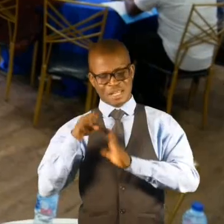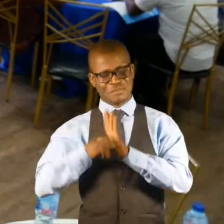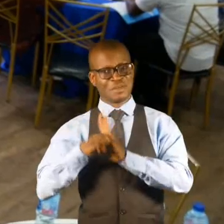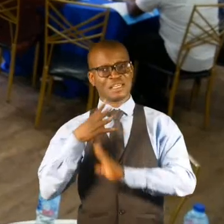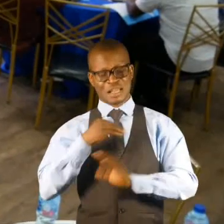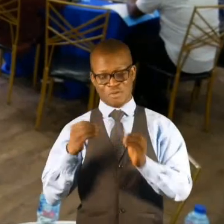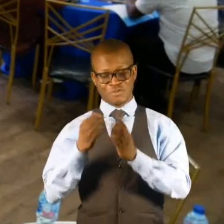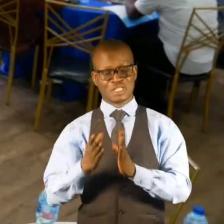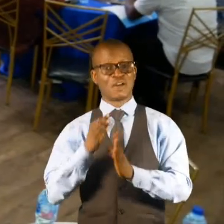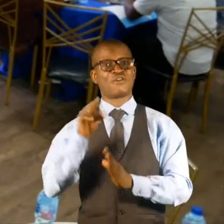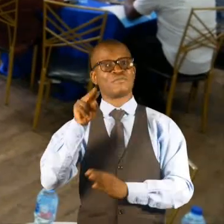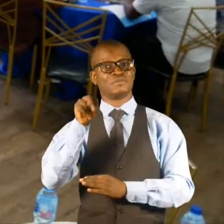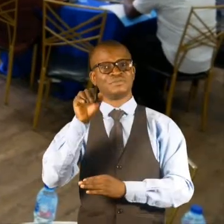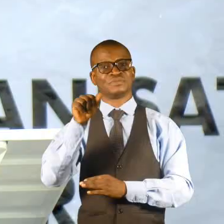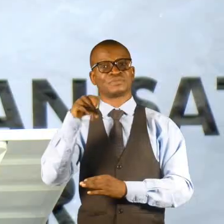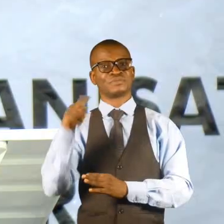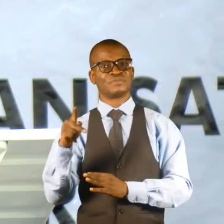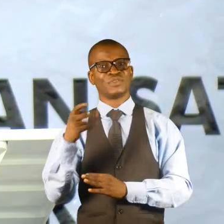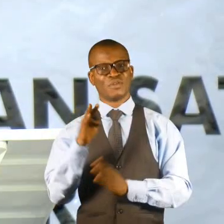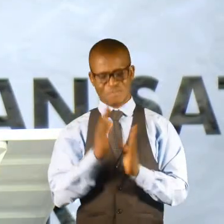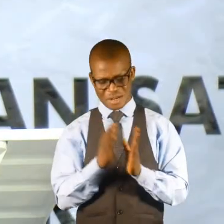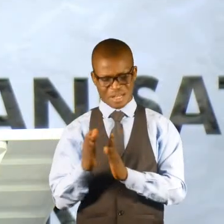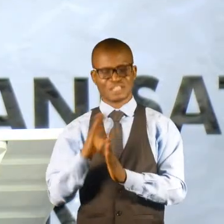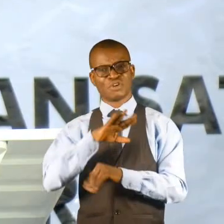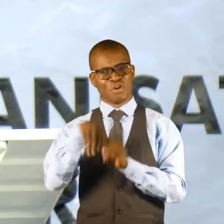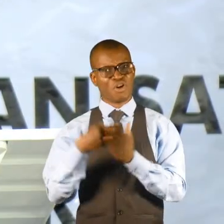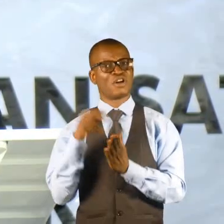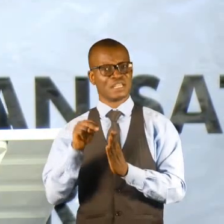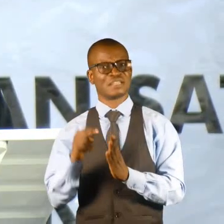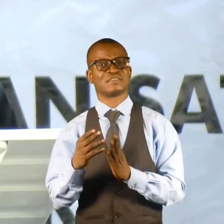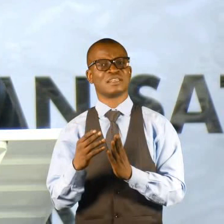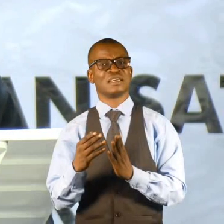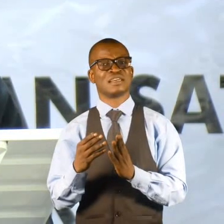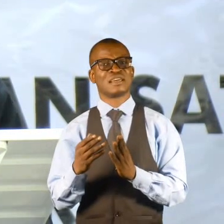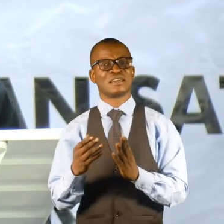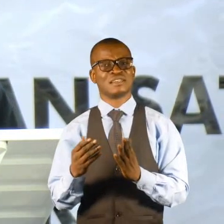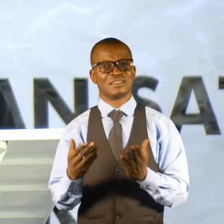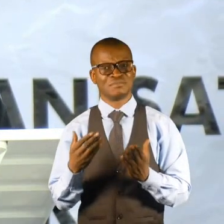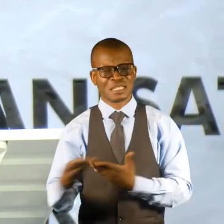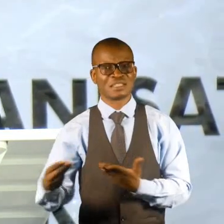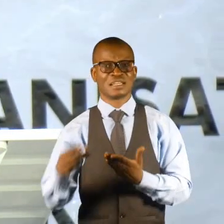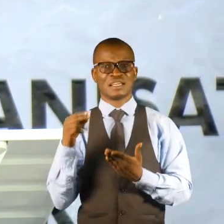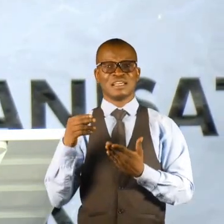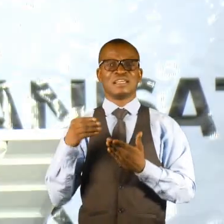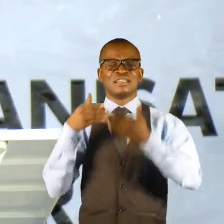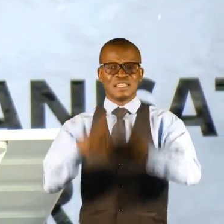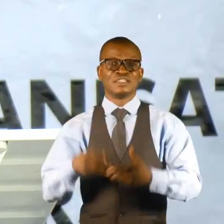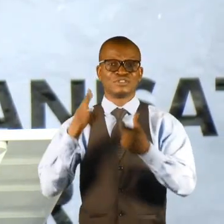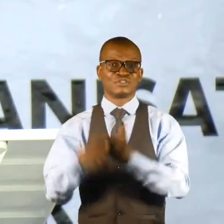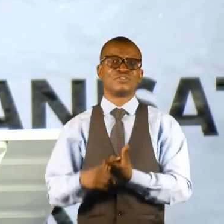management and officers of NAPTIP for setting necessary machineries in motion, leading to